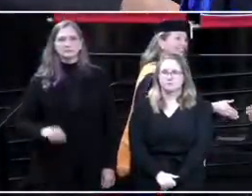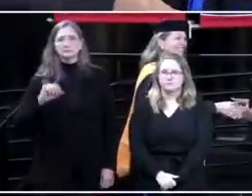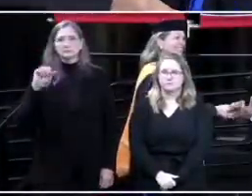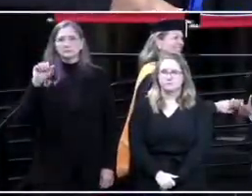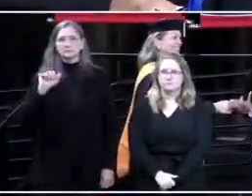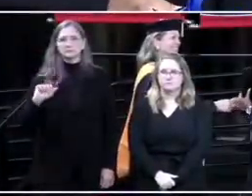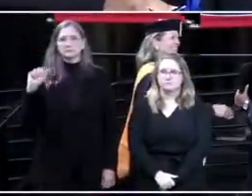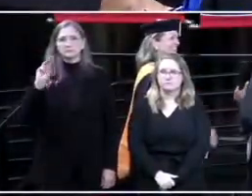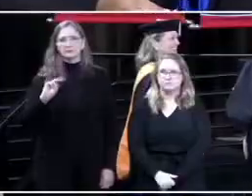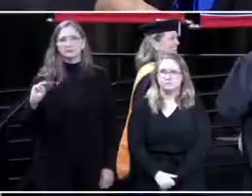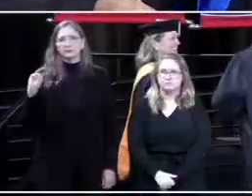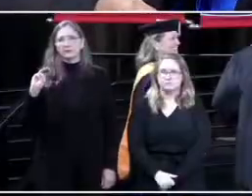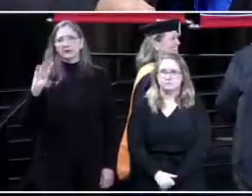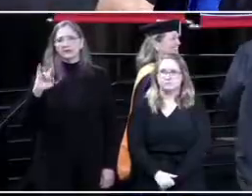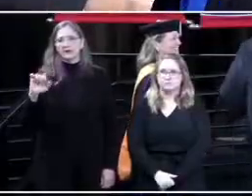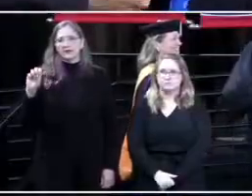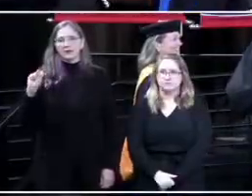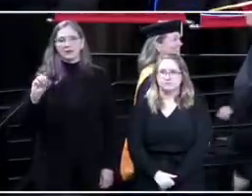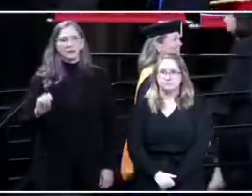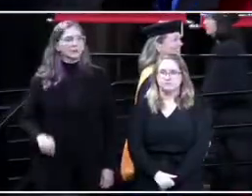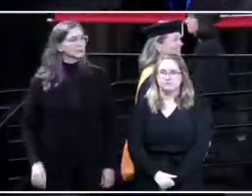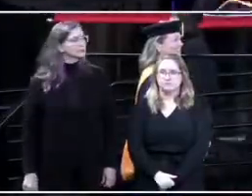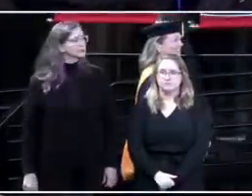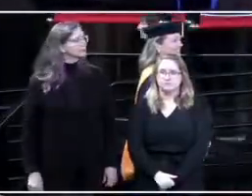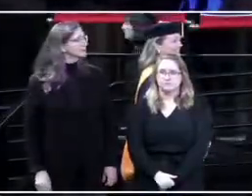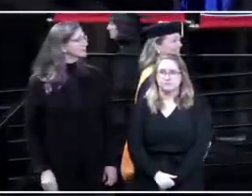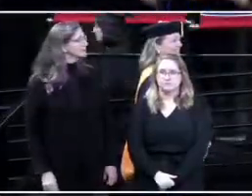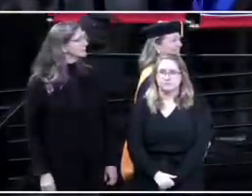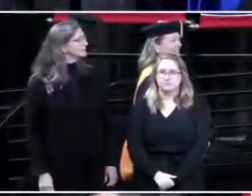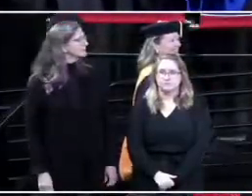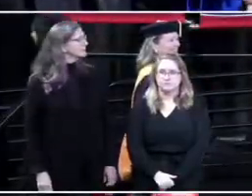Alexis Maria Sedevo.